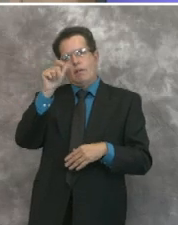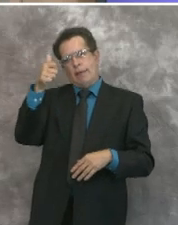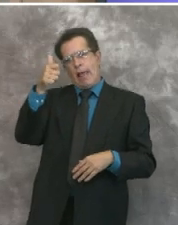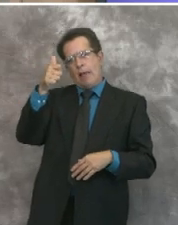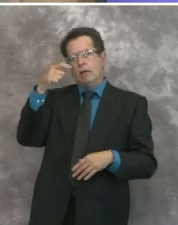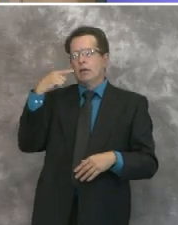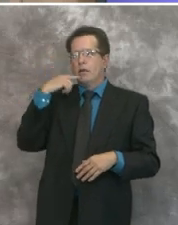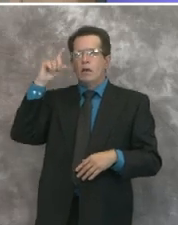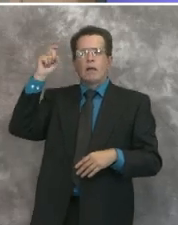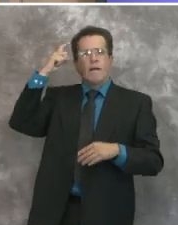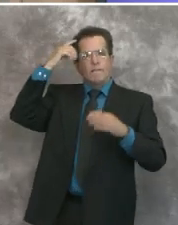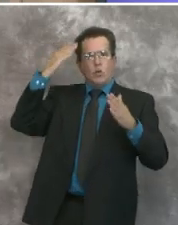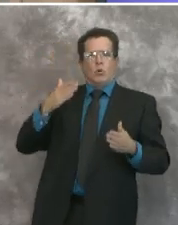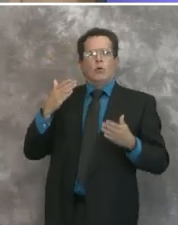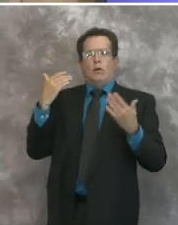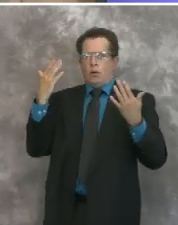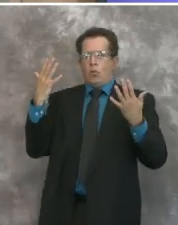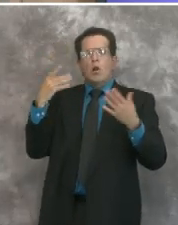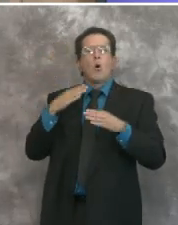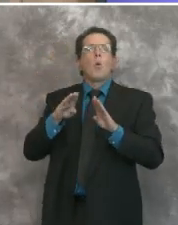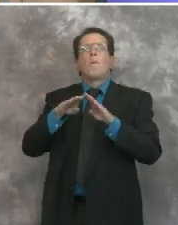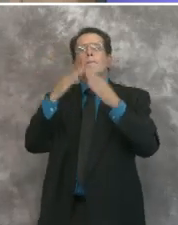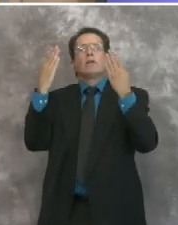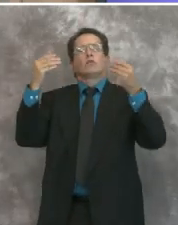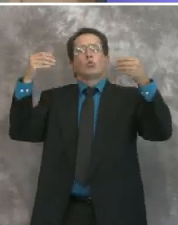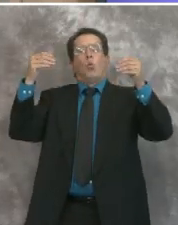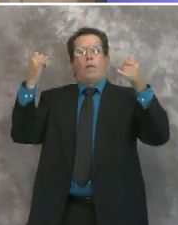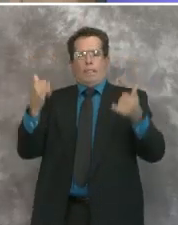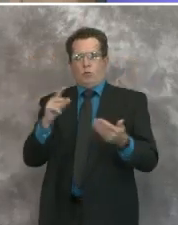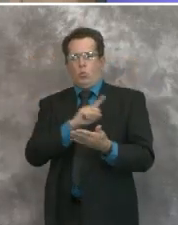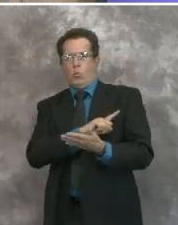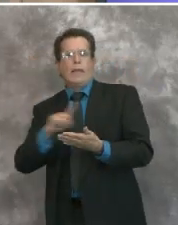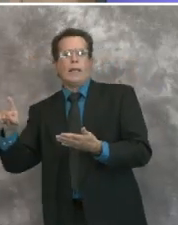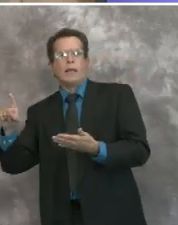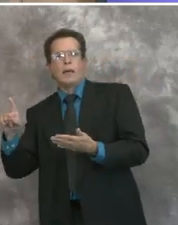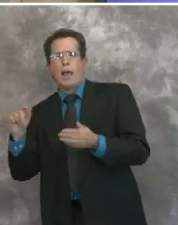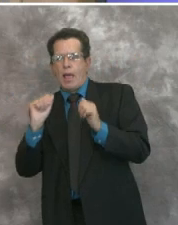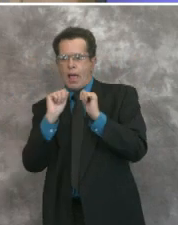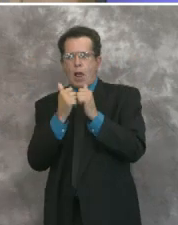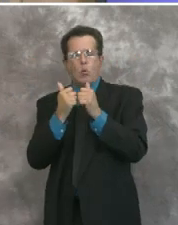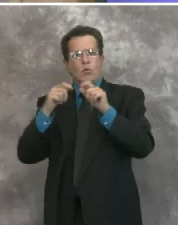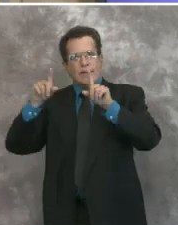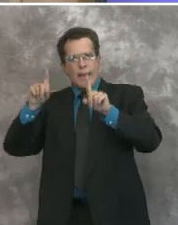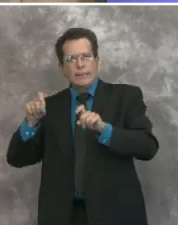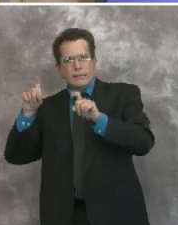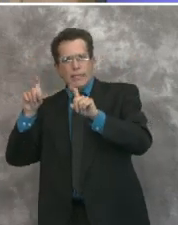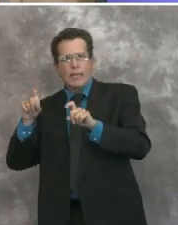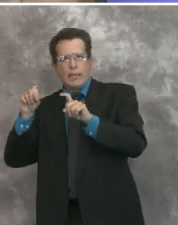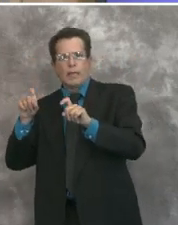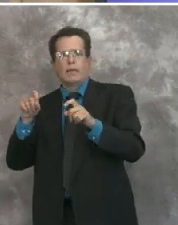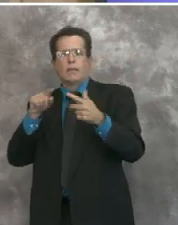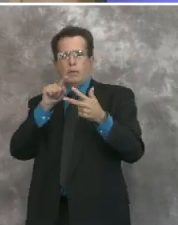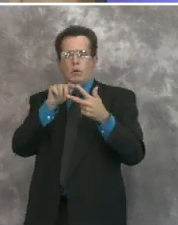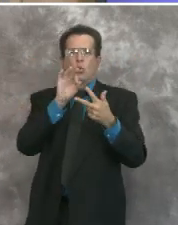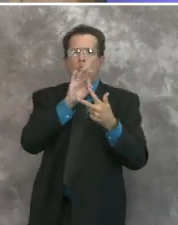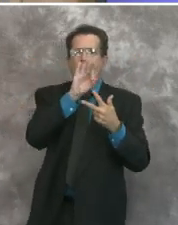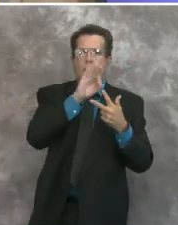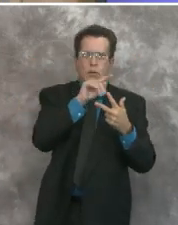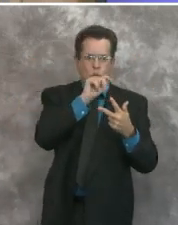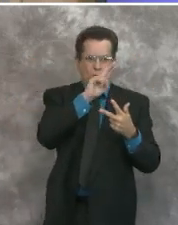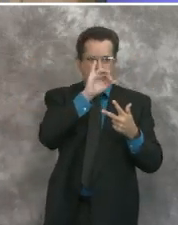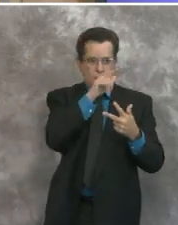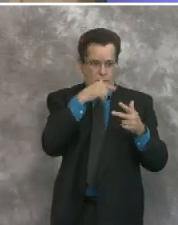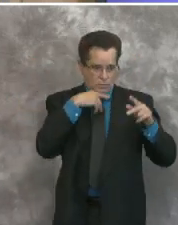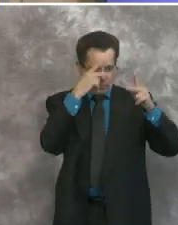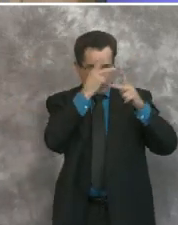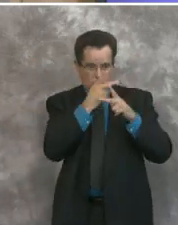try and open some of the retail outlets later this week, can you talk about how testing and tracing will guide the county's plan